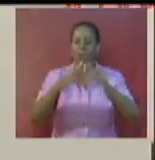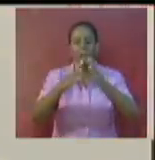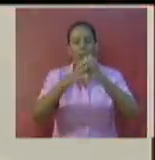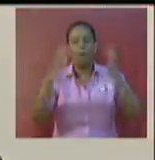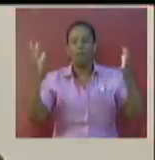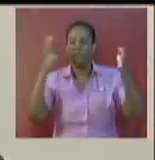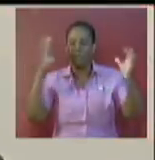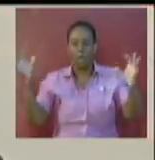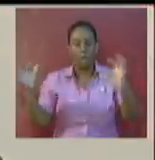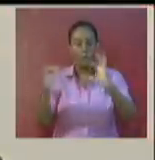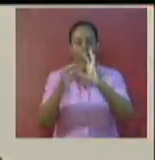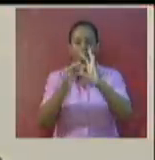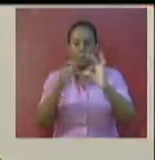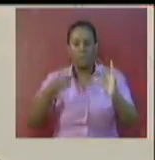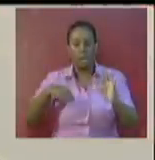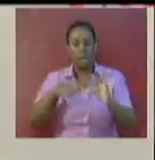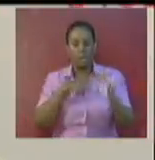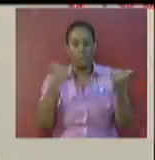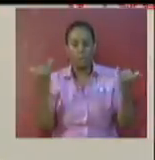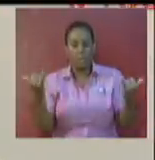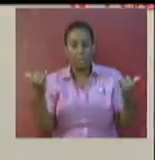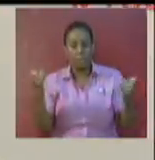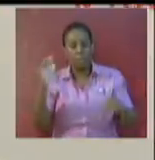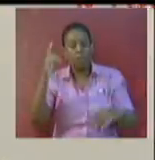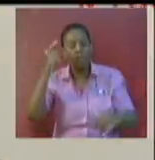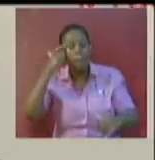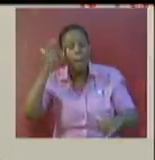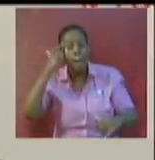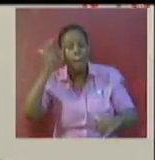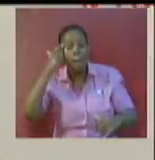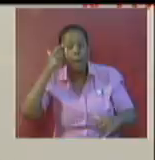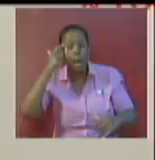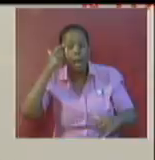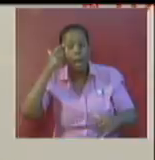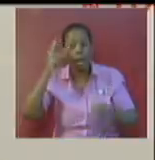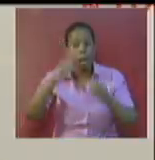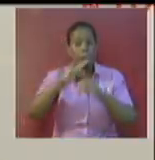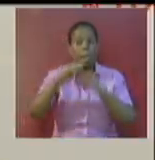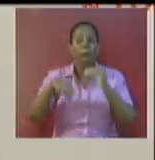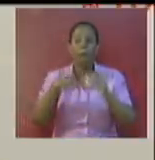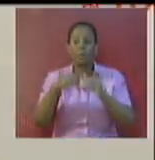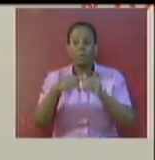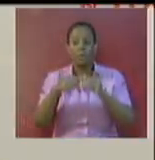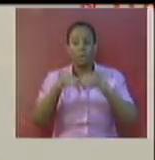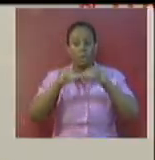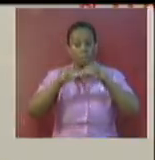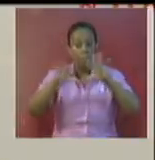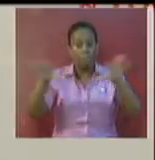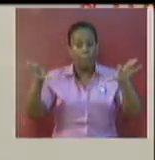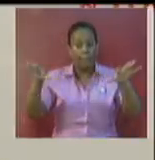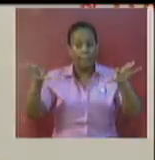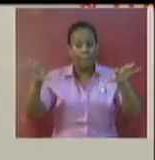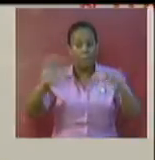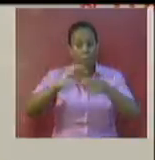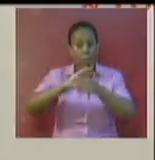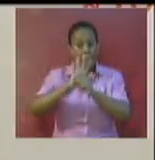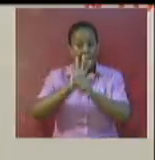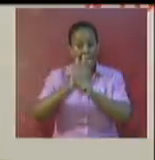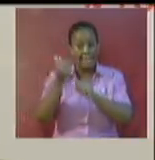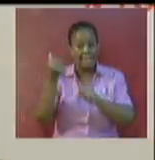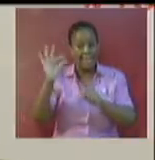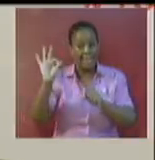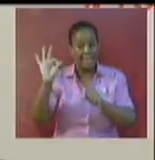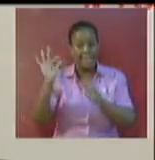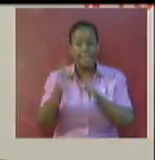us. Today, we were reminded about the transmission or the spread of COVID-19 and the importance